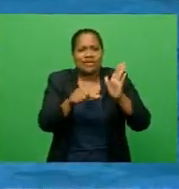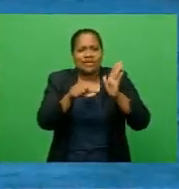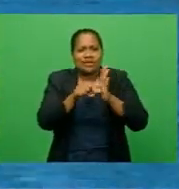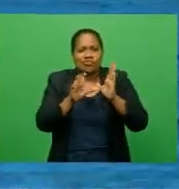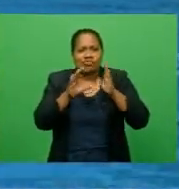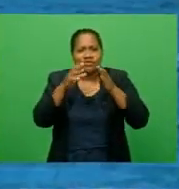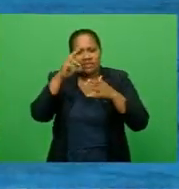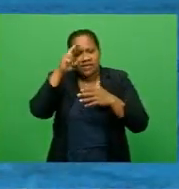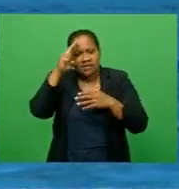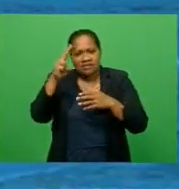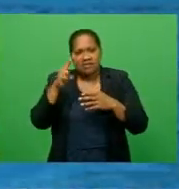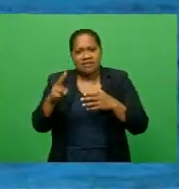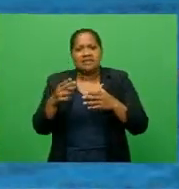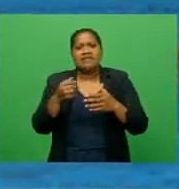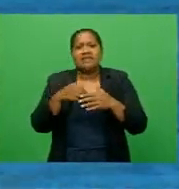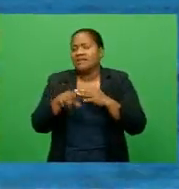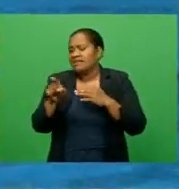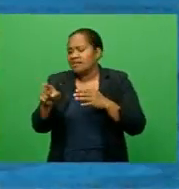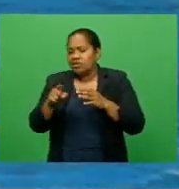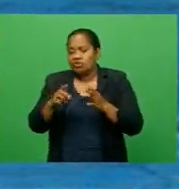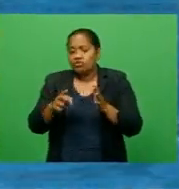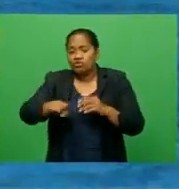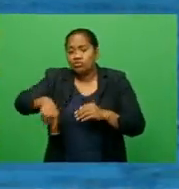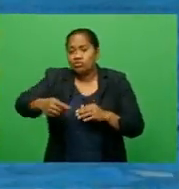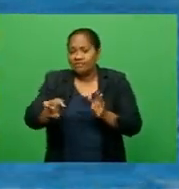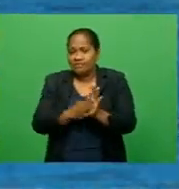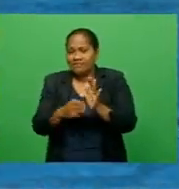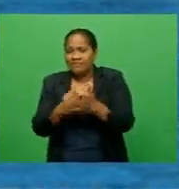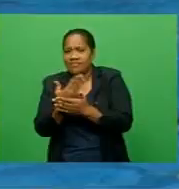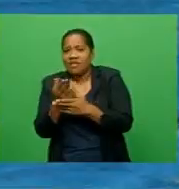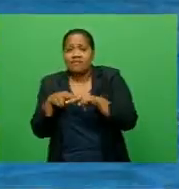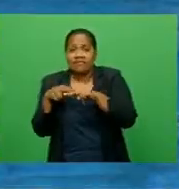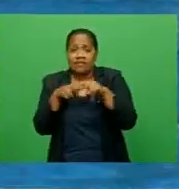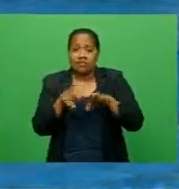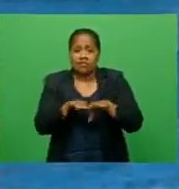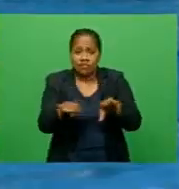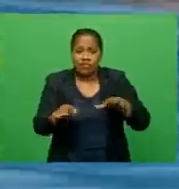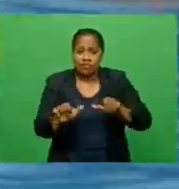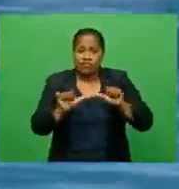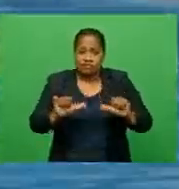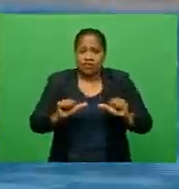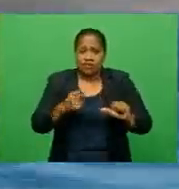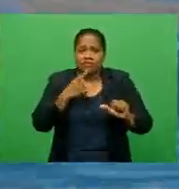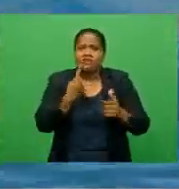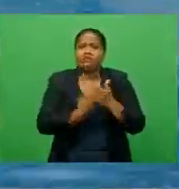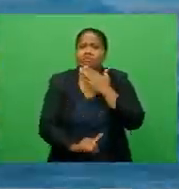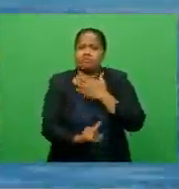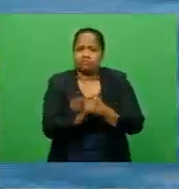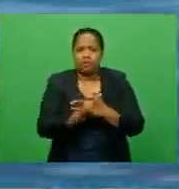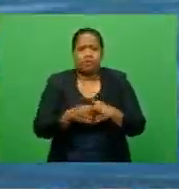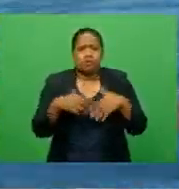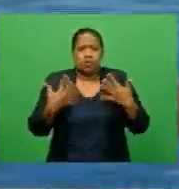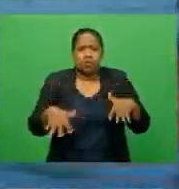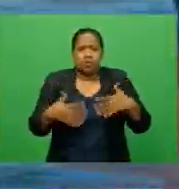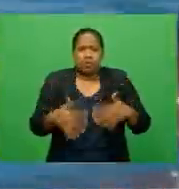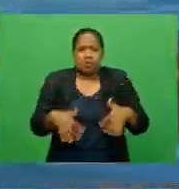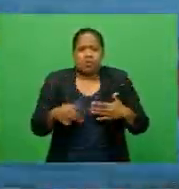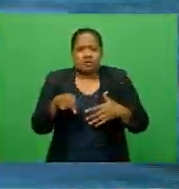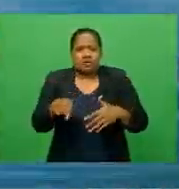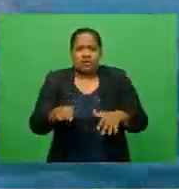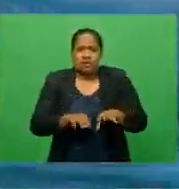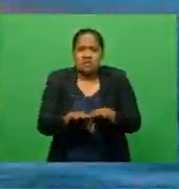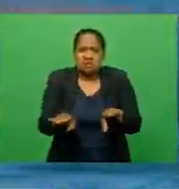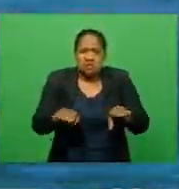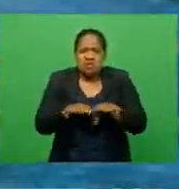at the Damoda Aquatic Center in Suva on Monday. Fiji swimming president Ben Roberts says he is impressed with the swimmers' performance over the